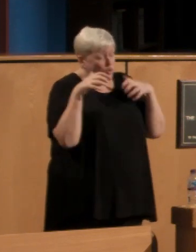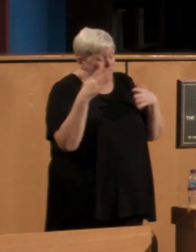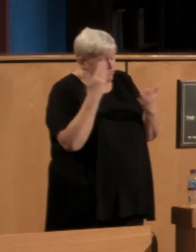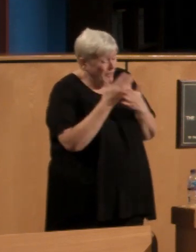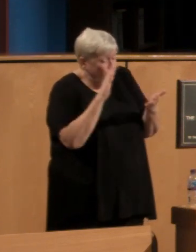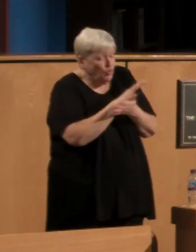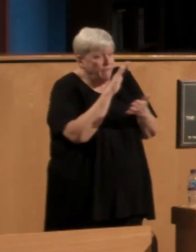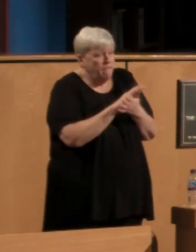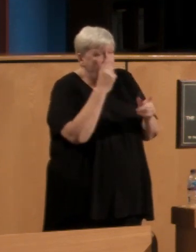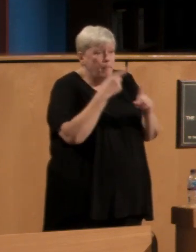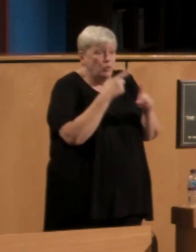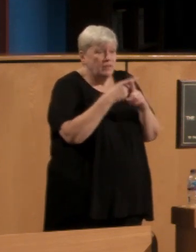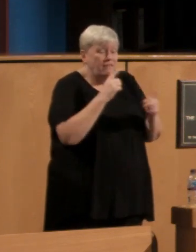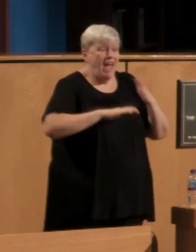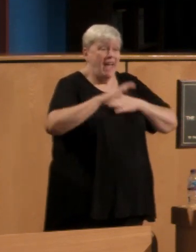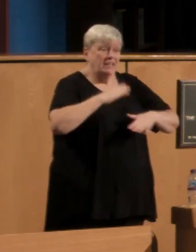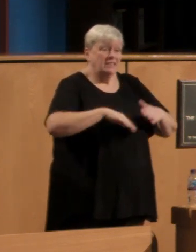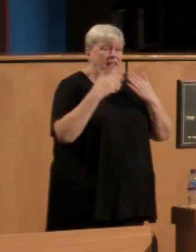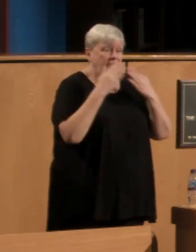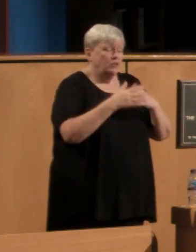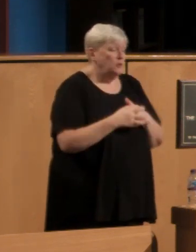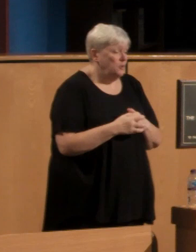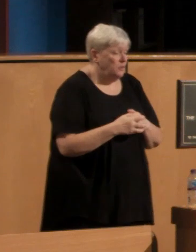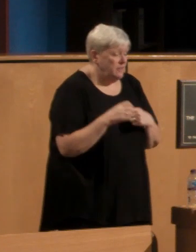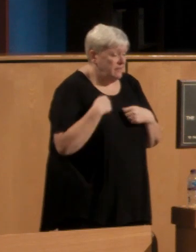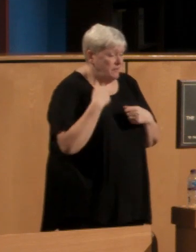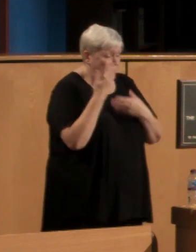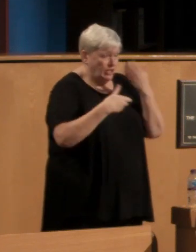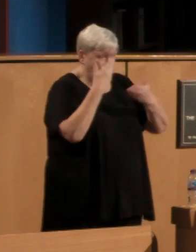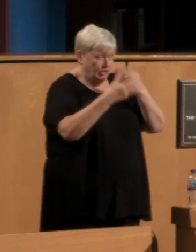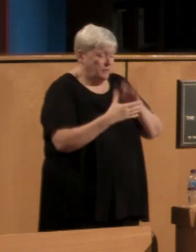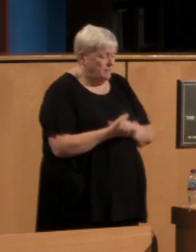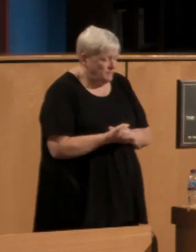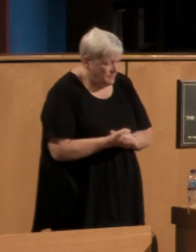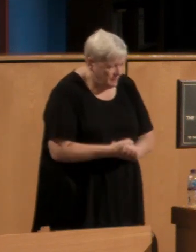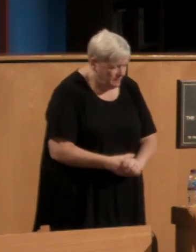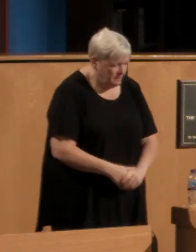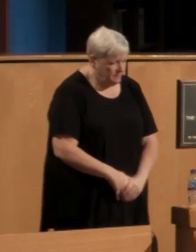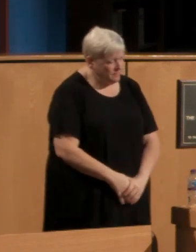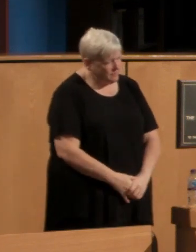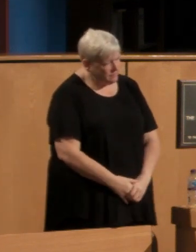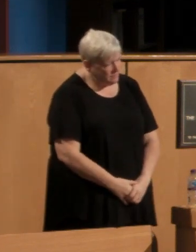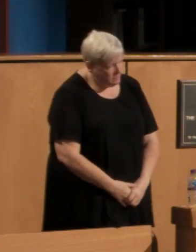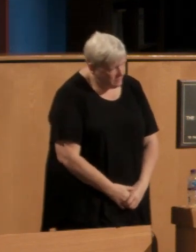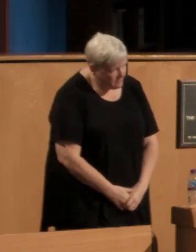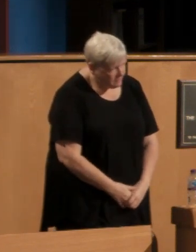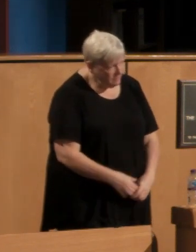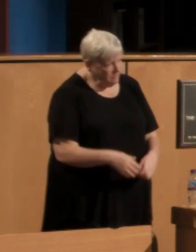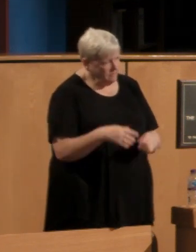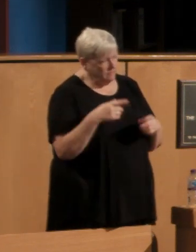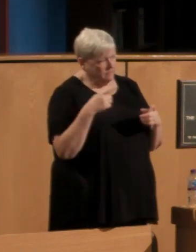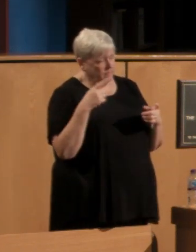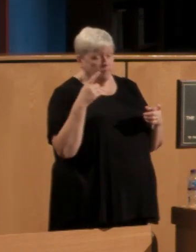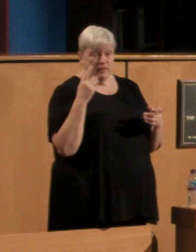act. So, thank you. That's my little queer speech over, I'm sorry. I think it's really interesting,